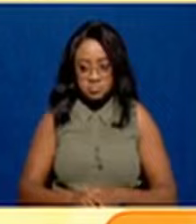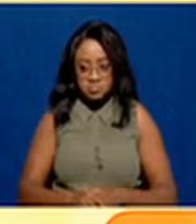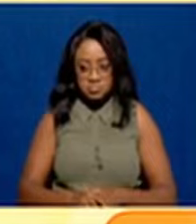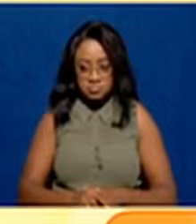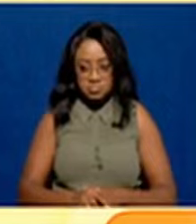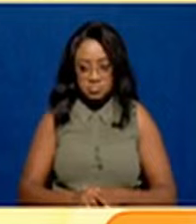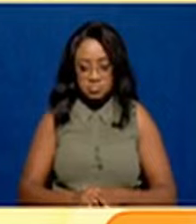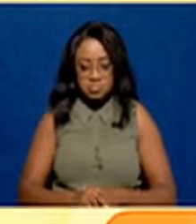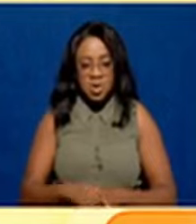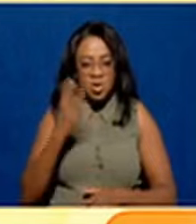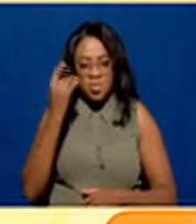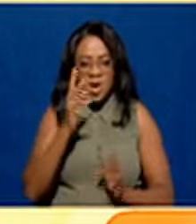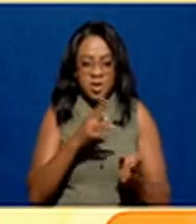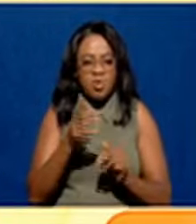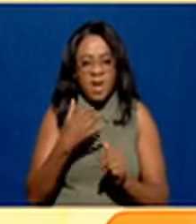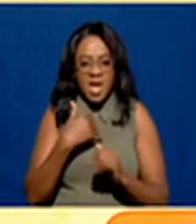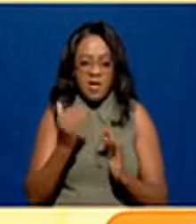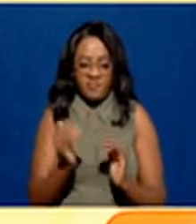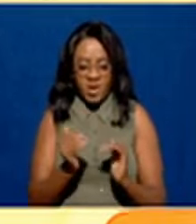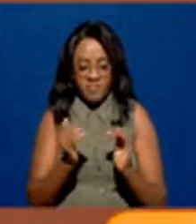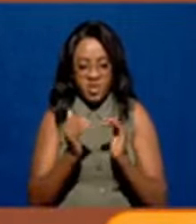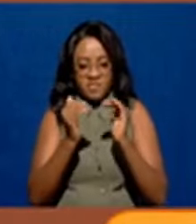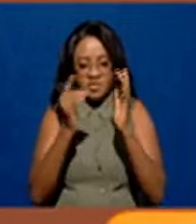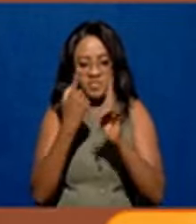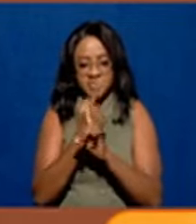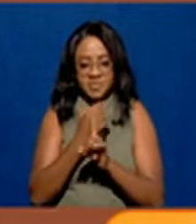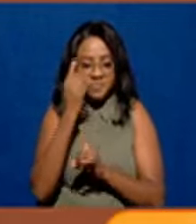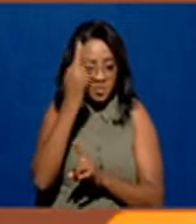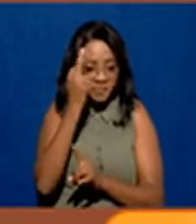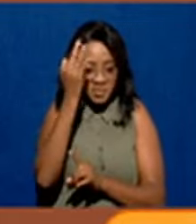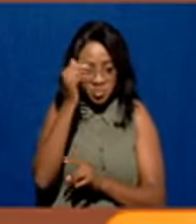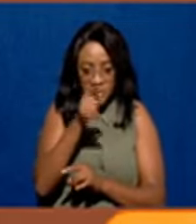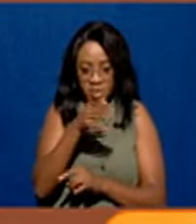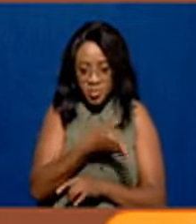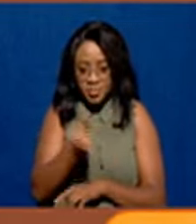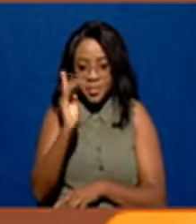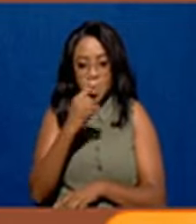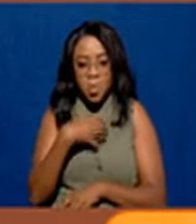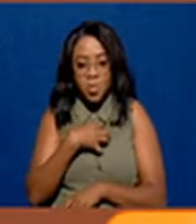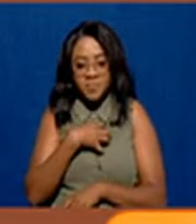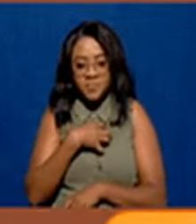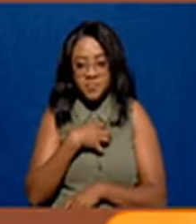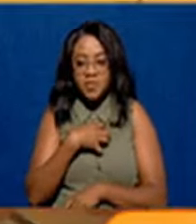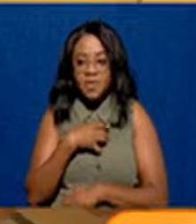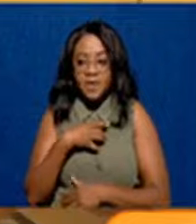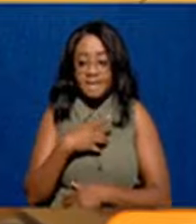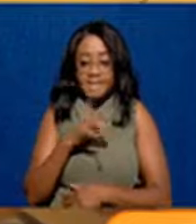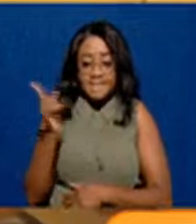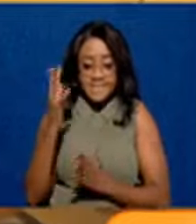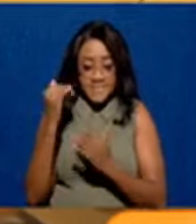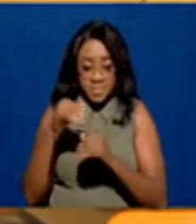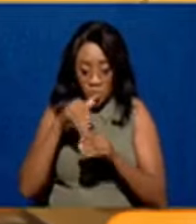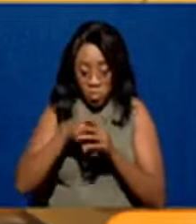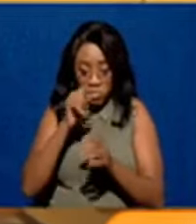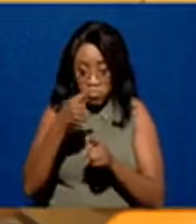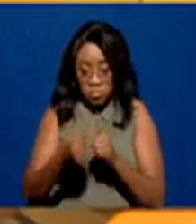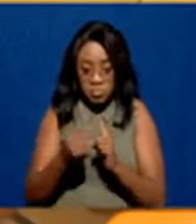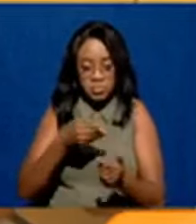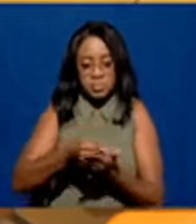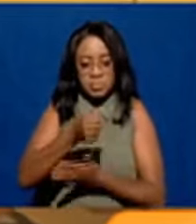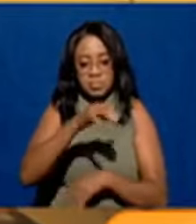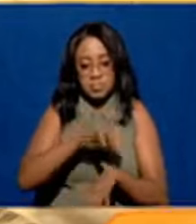umefanya makosa, they are graded. He expected to get his compensation within a year, but that was